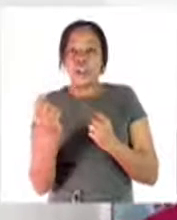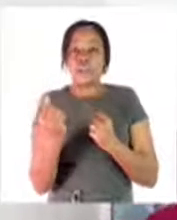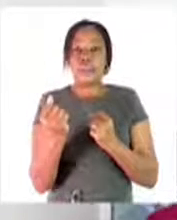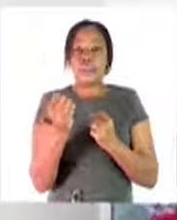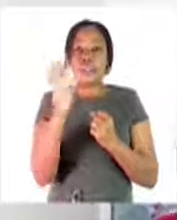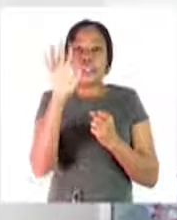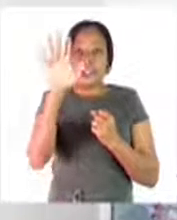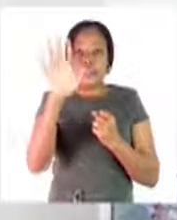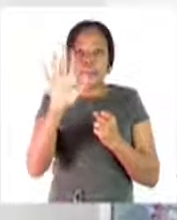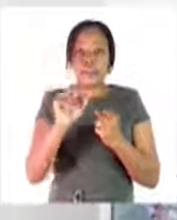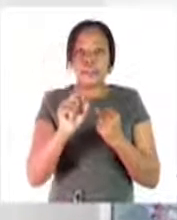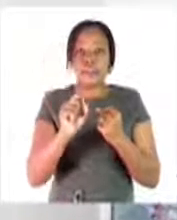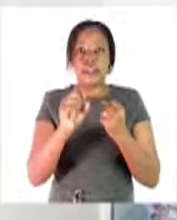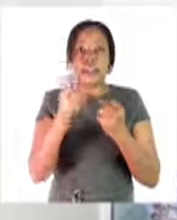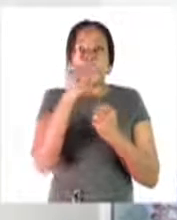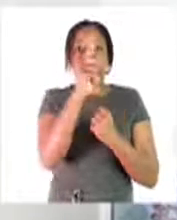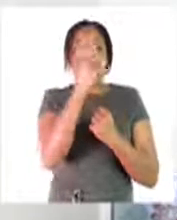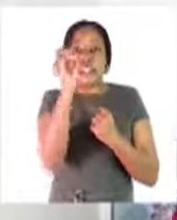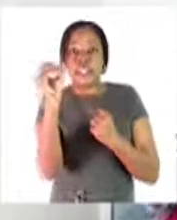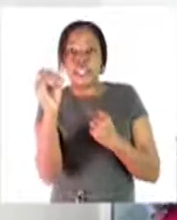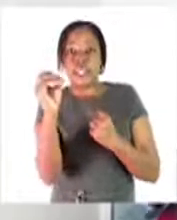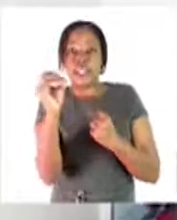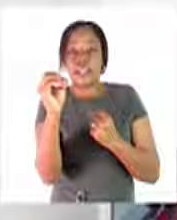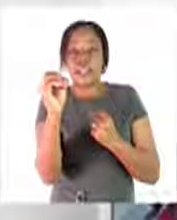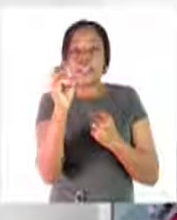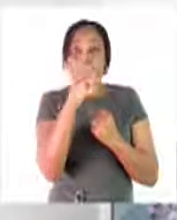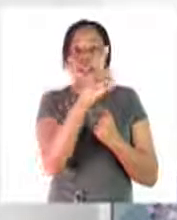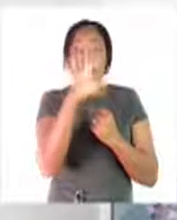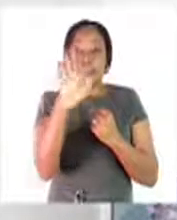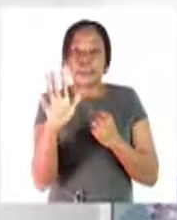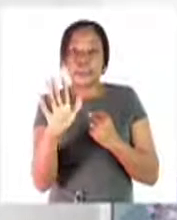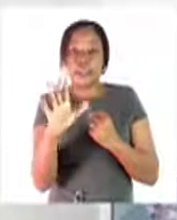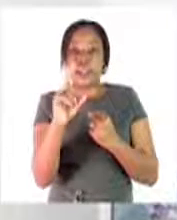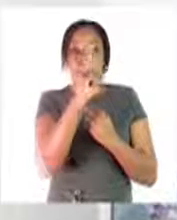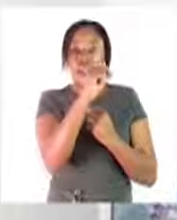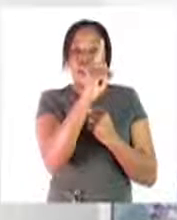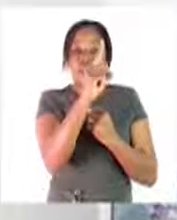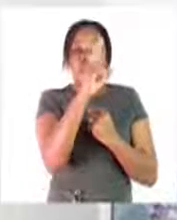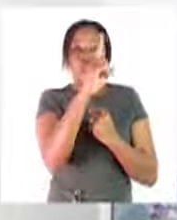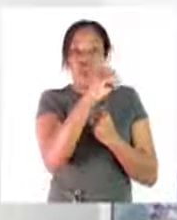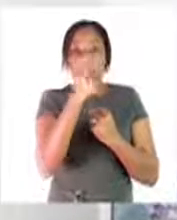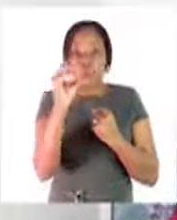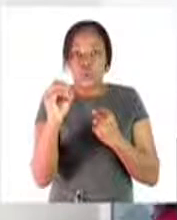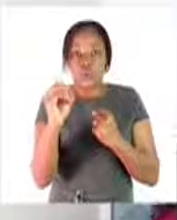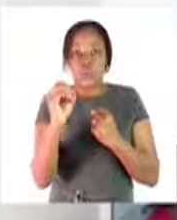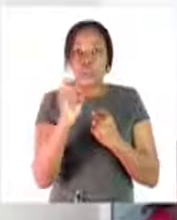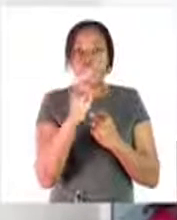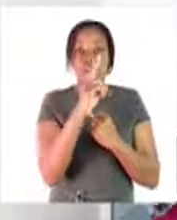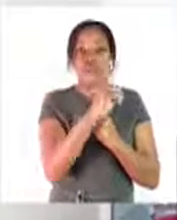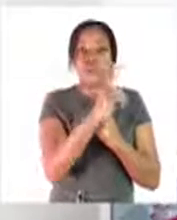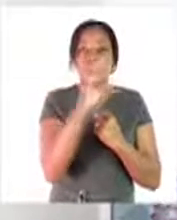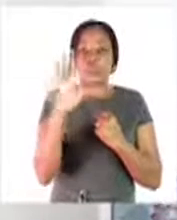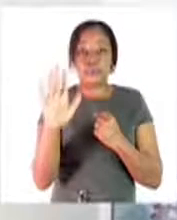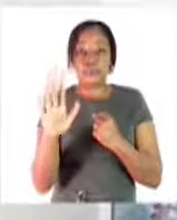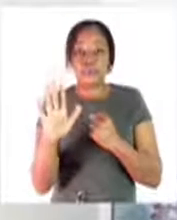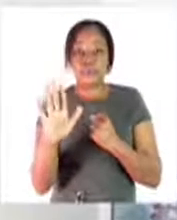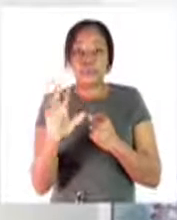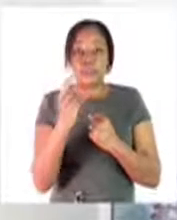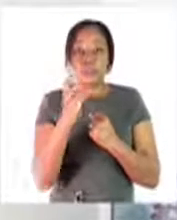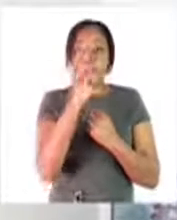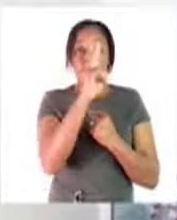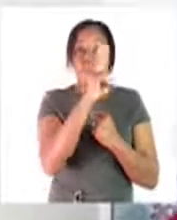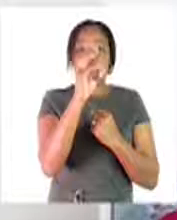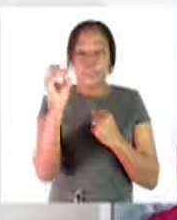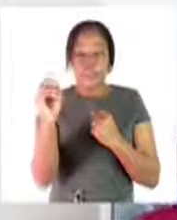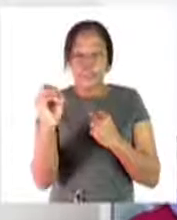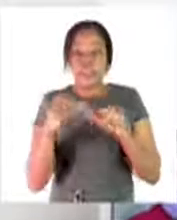5, 10, 15, 20, 25, 30,